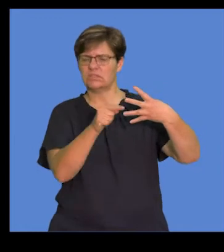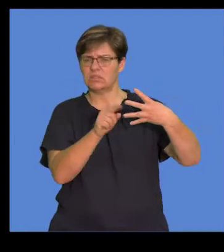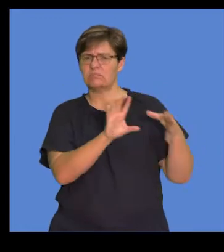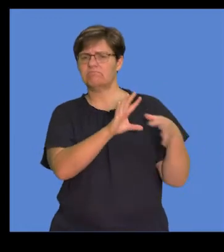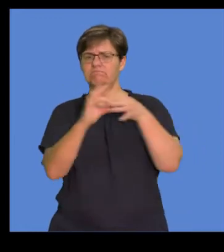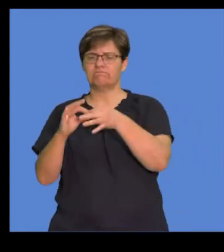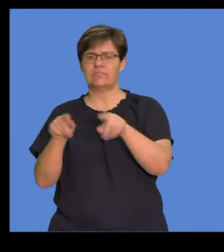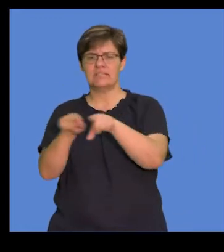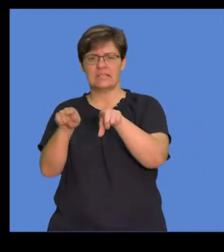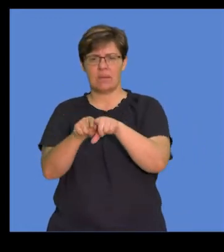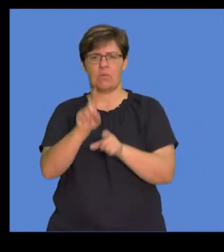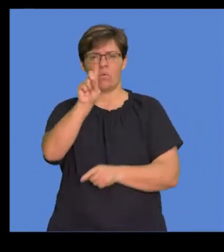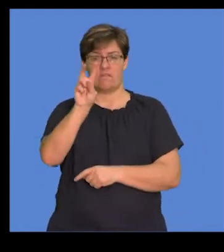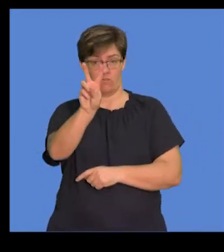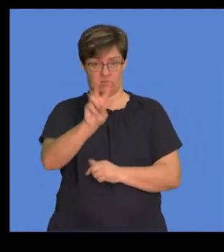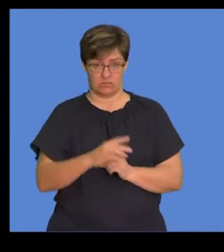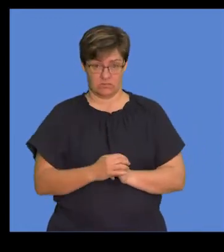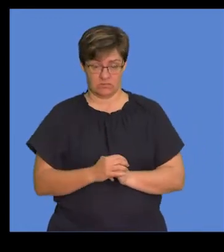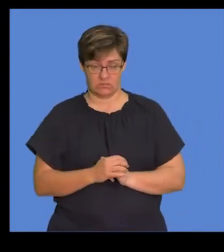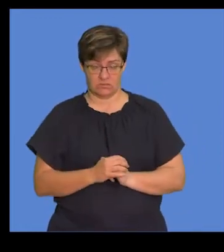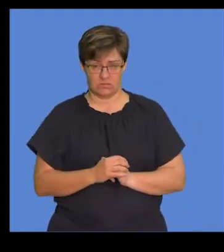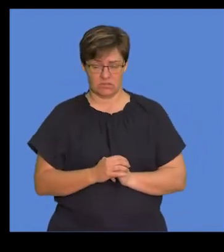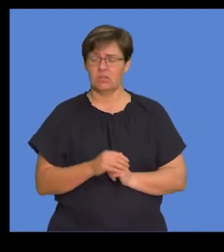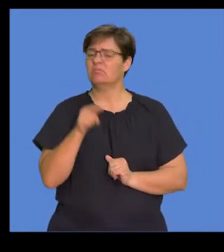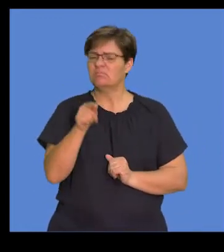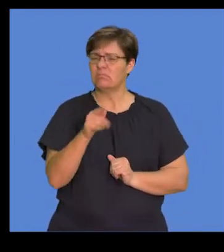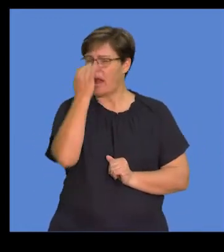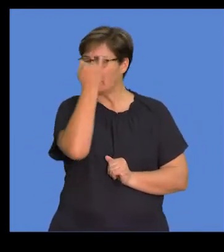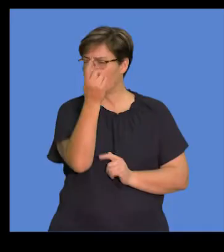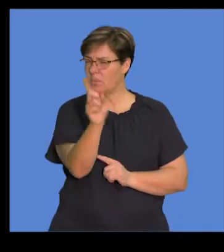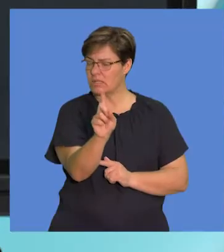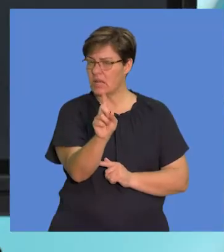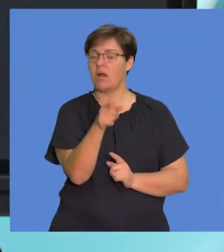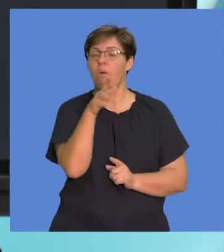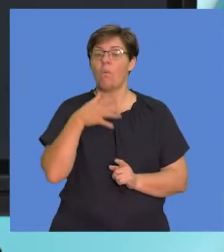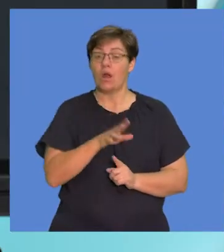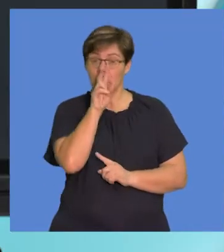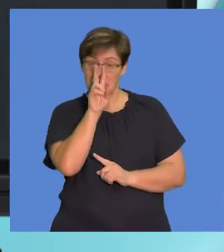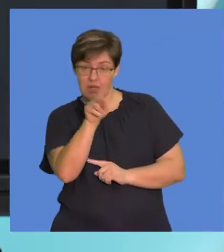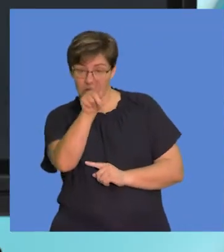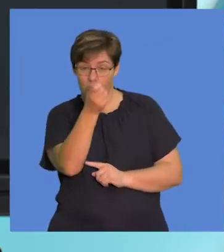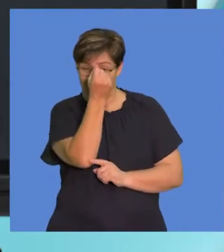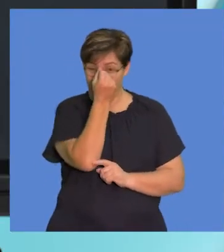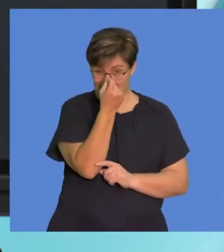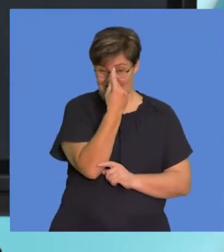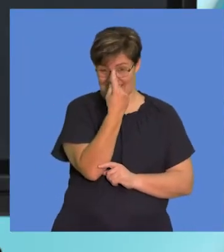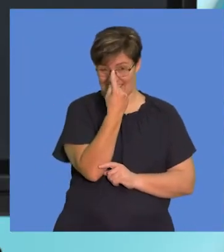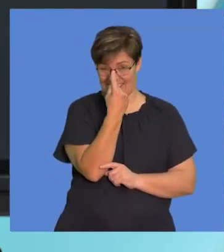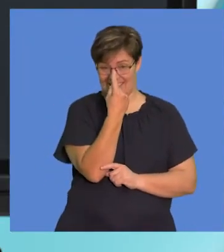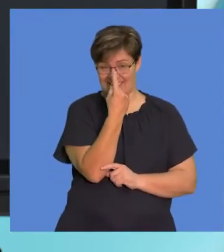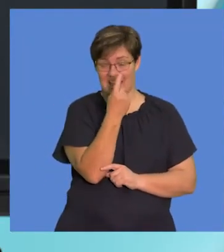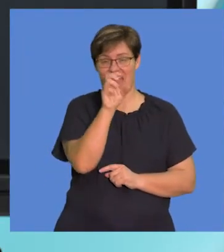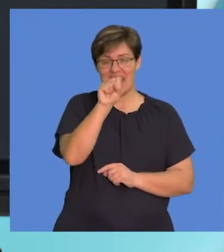is equivalent to 1 volt? So the idea here is that, you know, we're looking at the understanding of